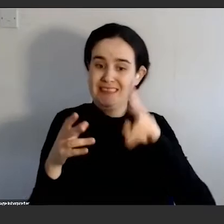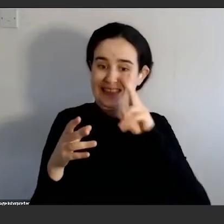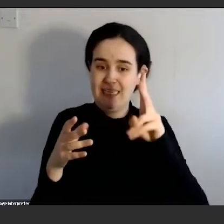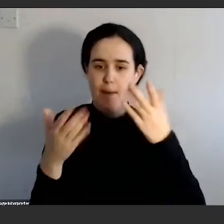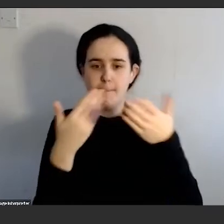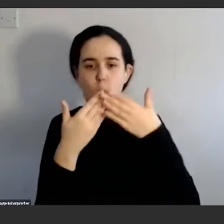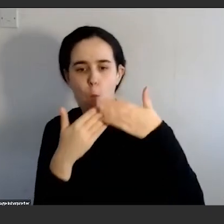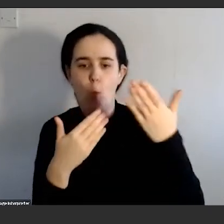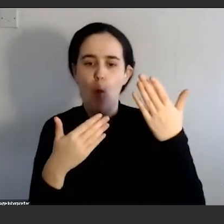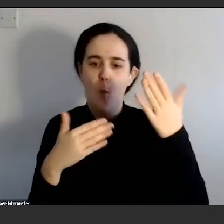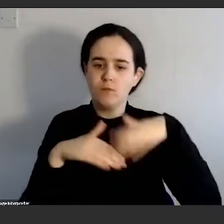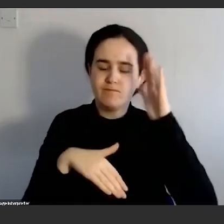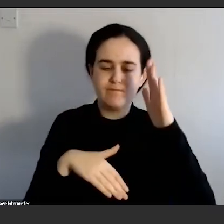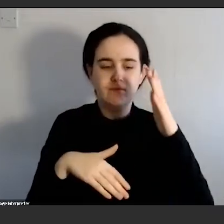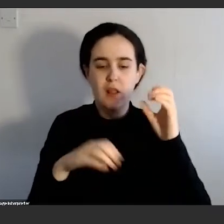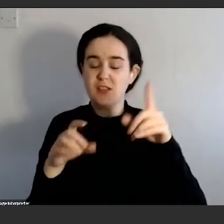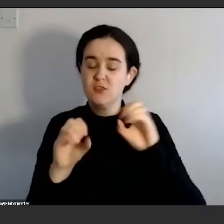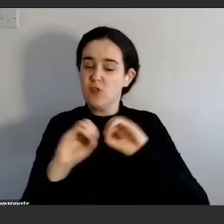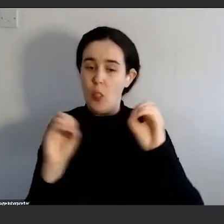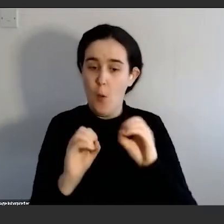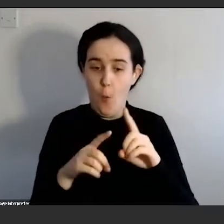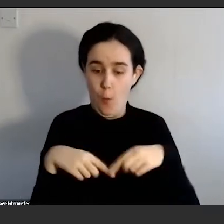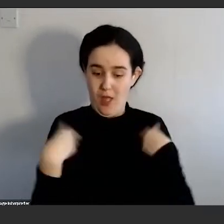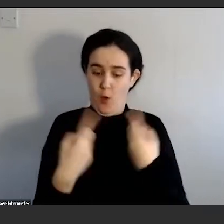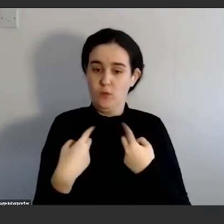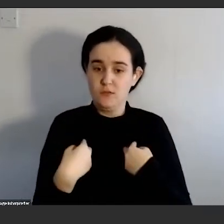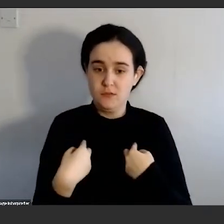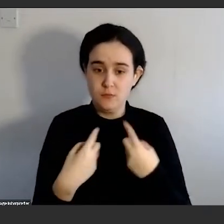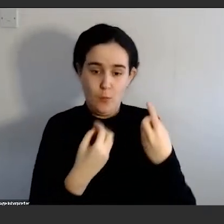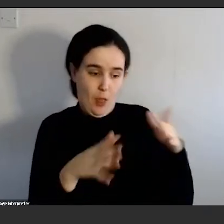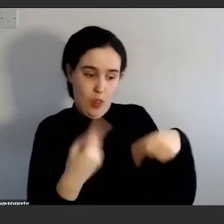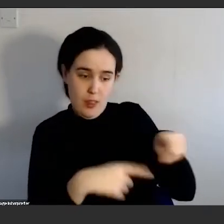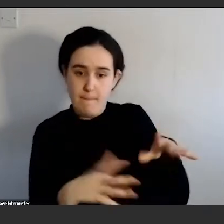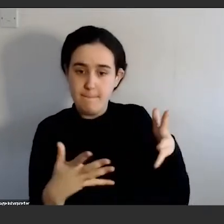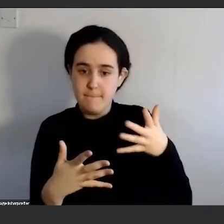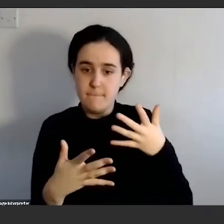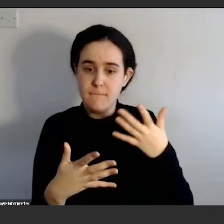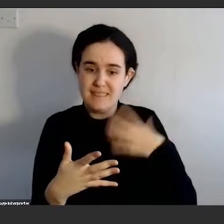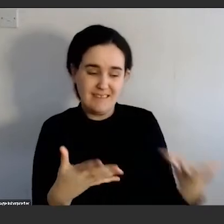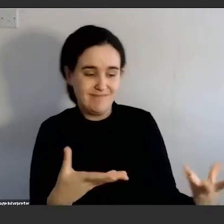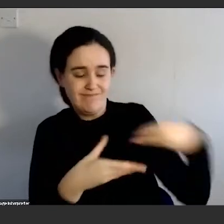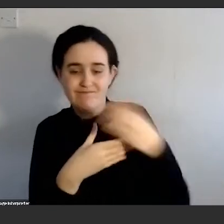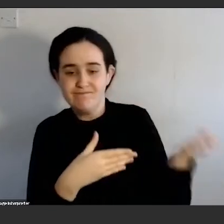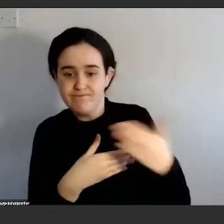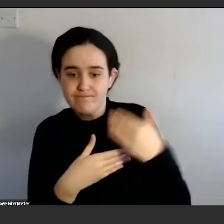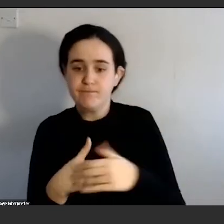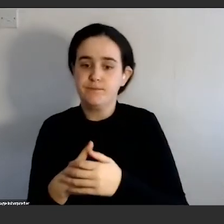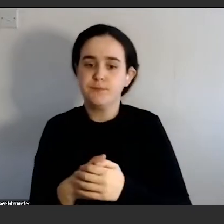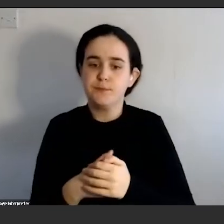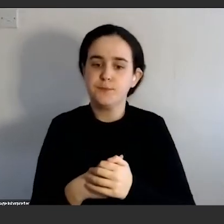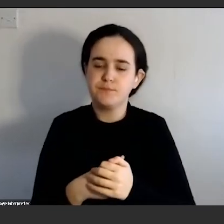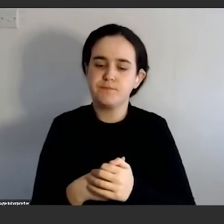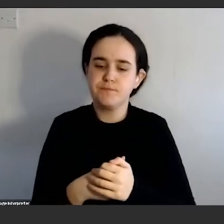like to invite the International Disability Alliance to engage in these critical discussions with myself and